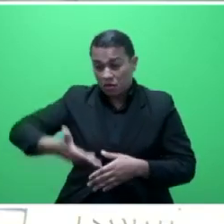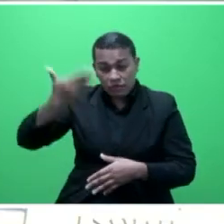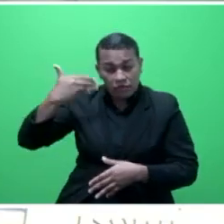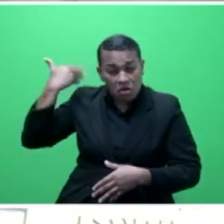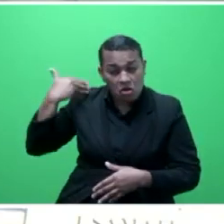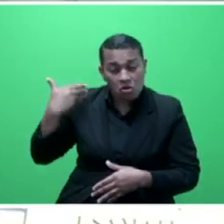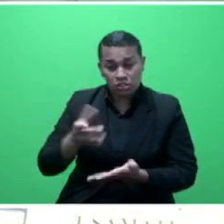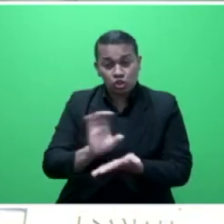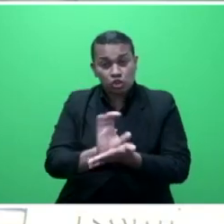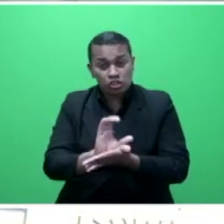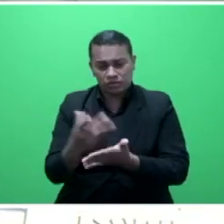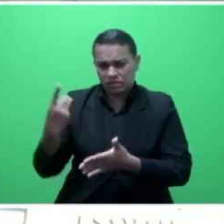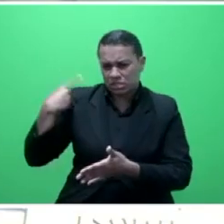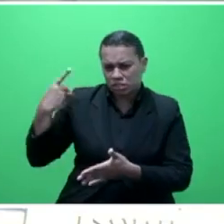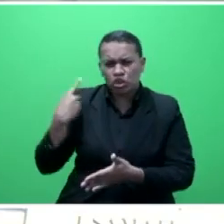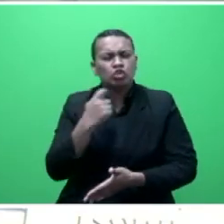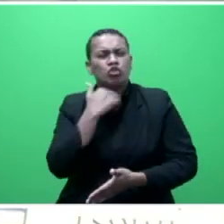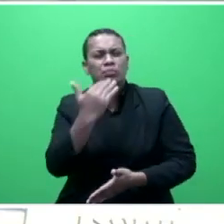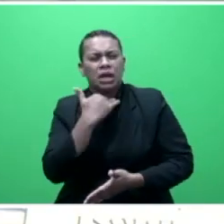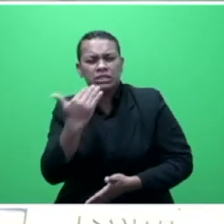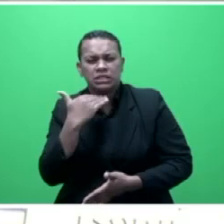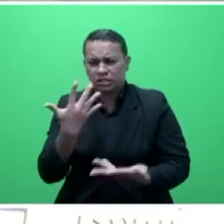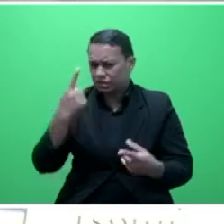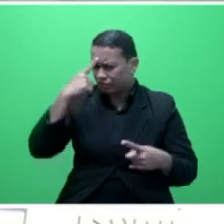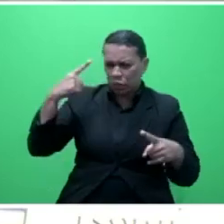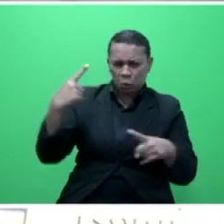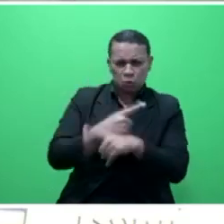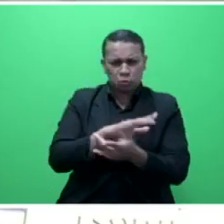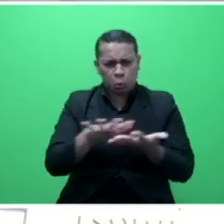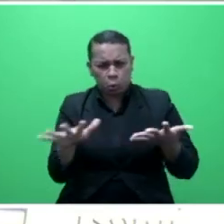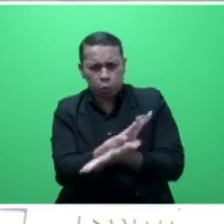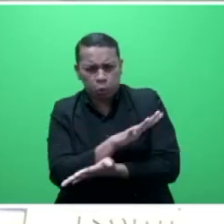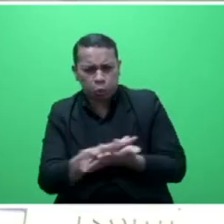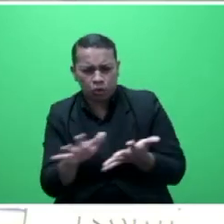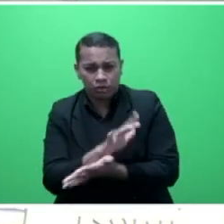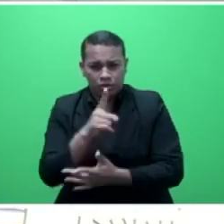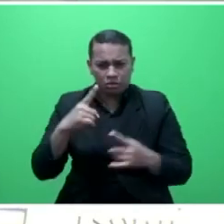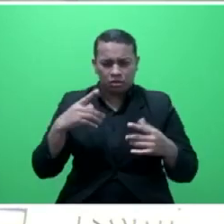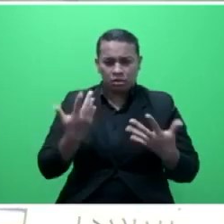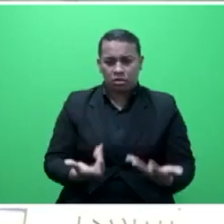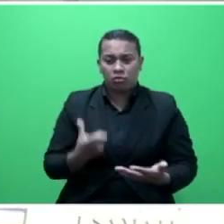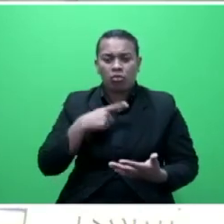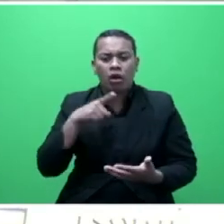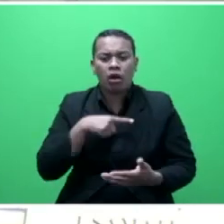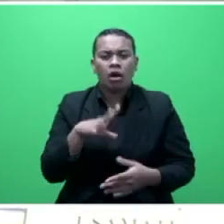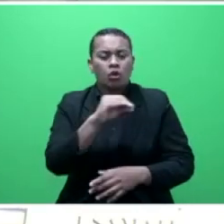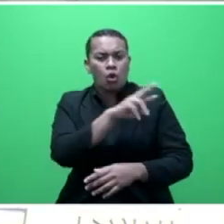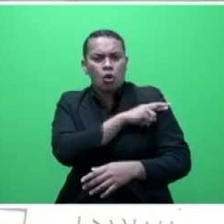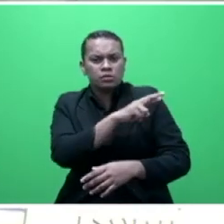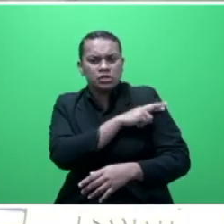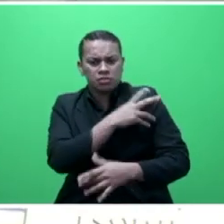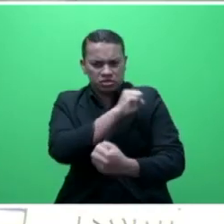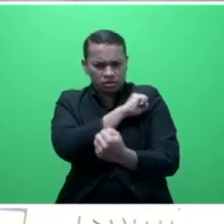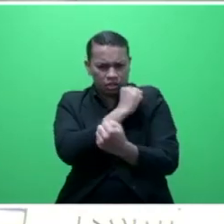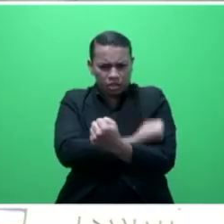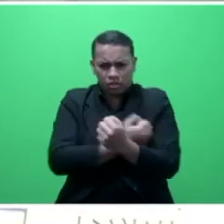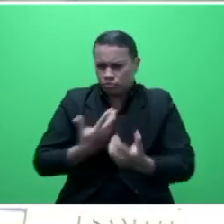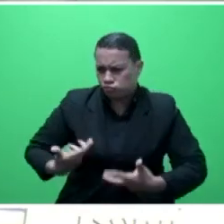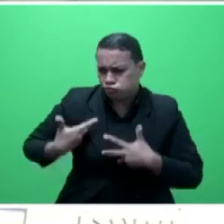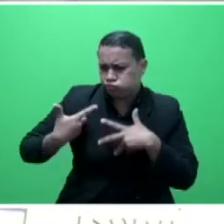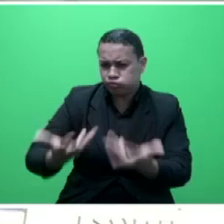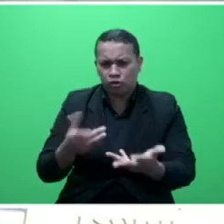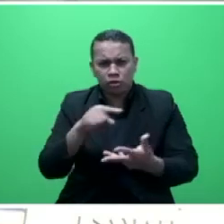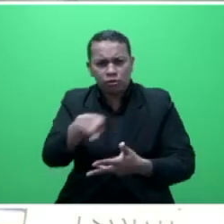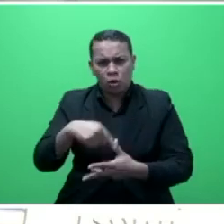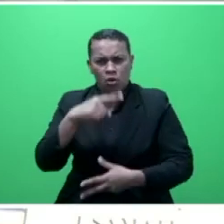discretionary power in the hands of custom officers, which leads inevitably to inconsistency and uncertainty and sometimes